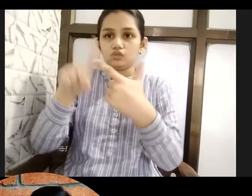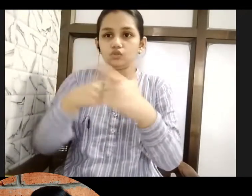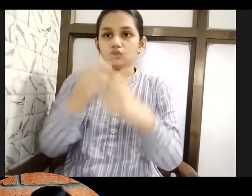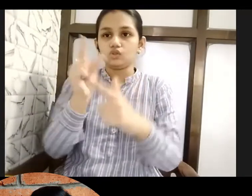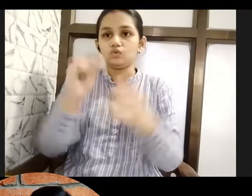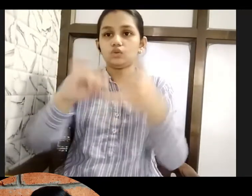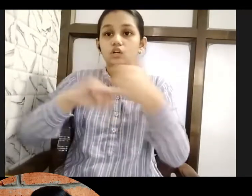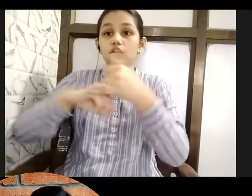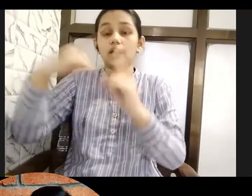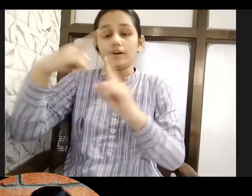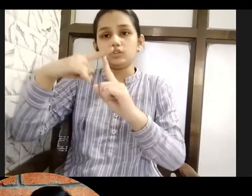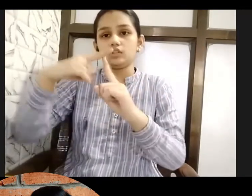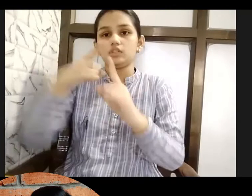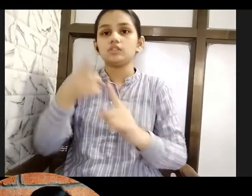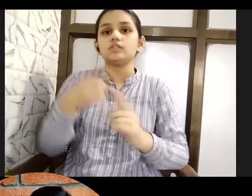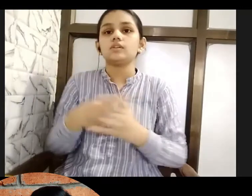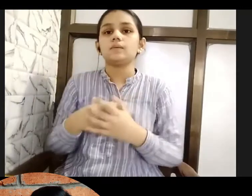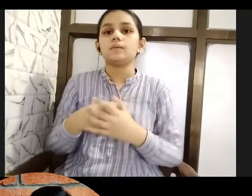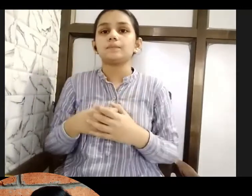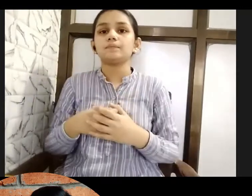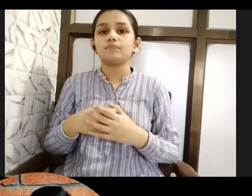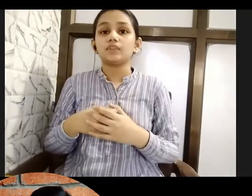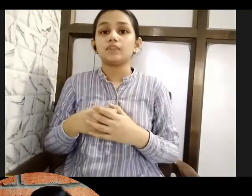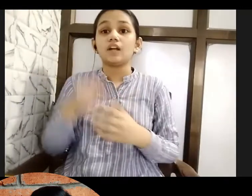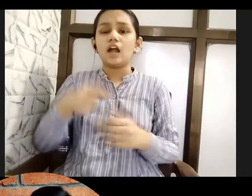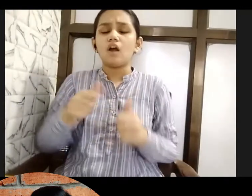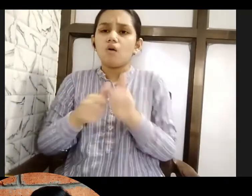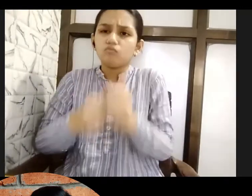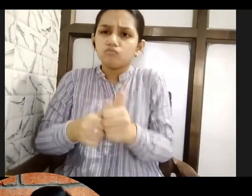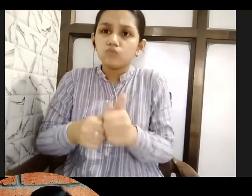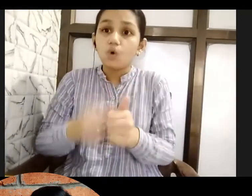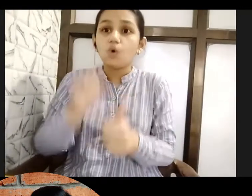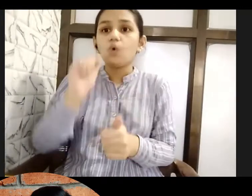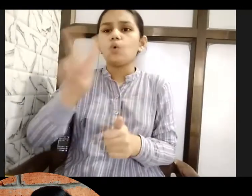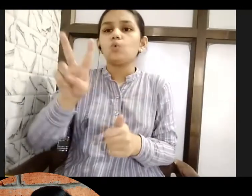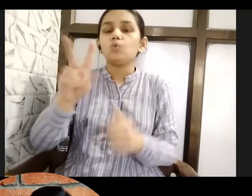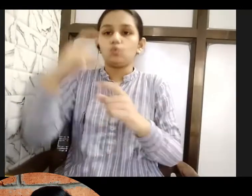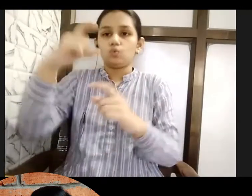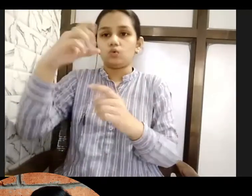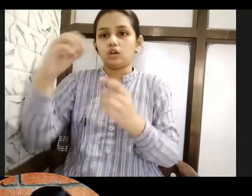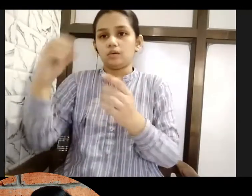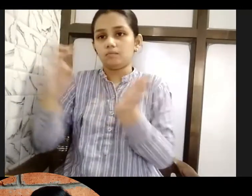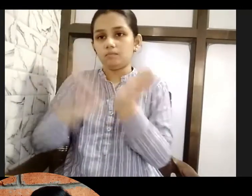When we go to adjust, I want you to follow only two commands.